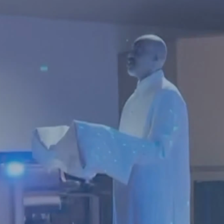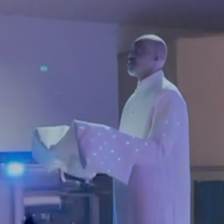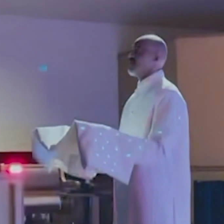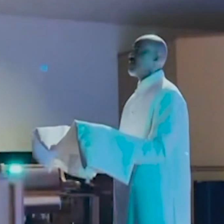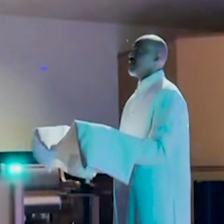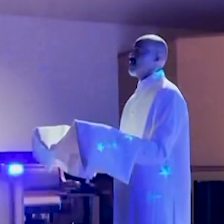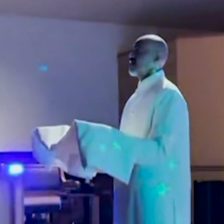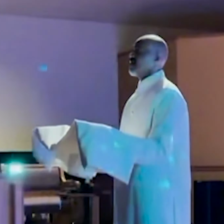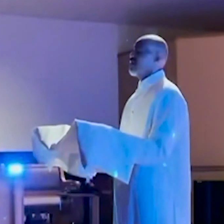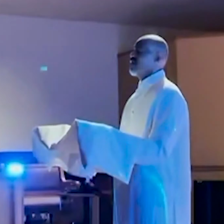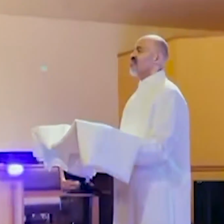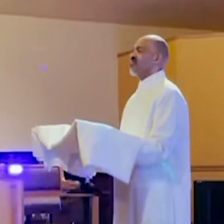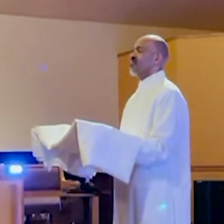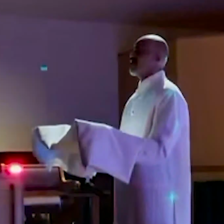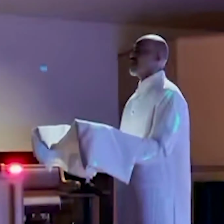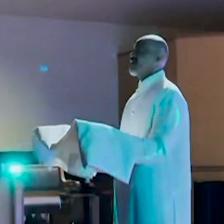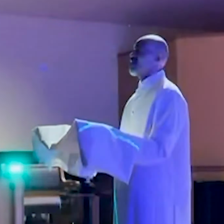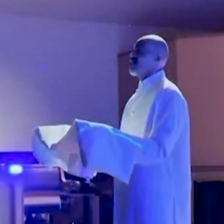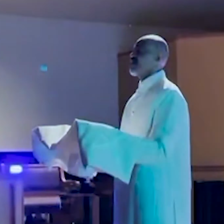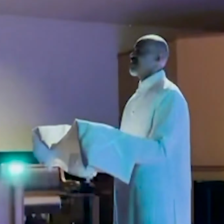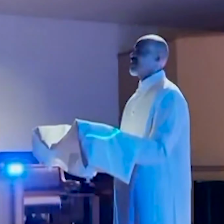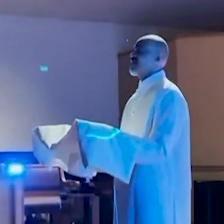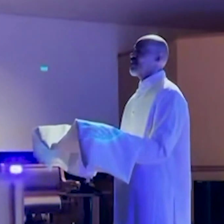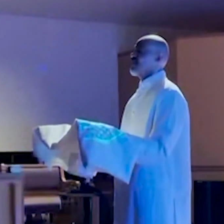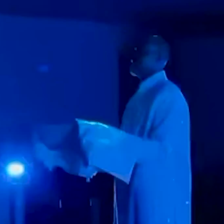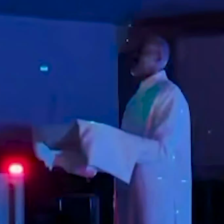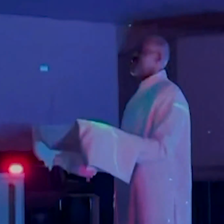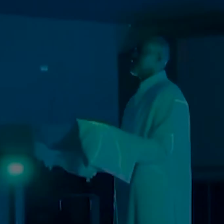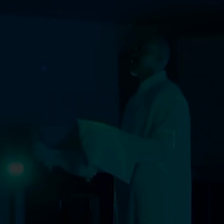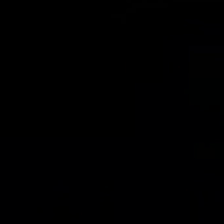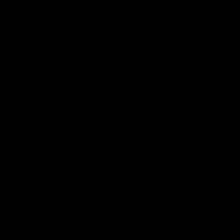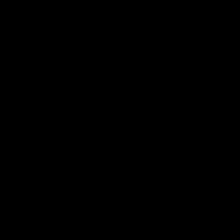things that could have been done better." In Tukwila, I'm Jacoby Wright.